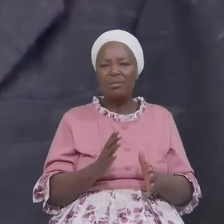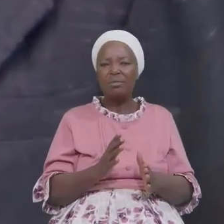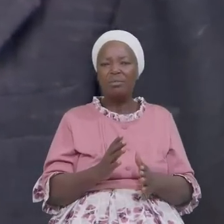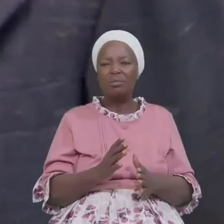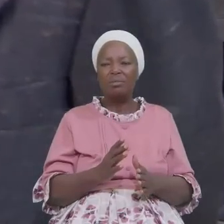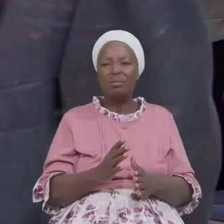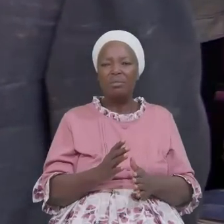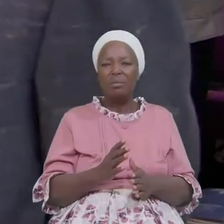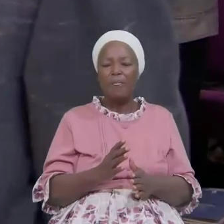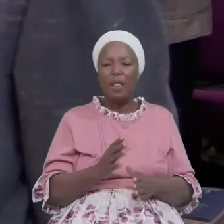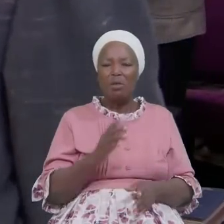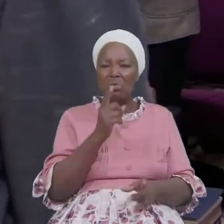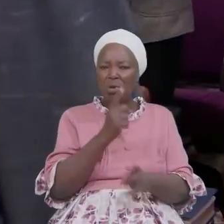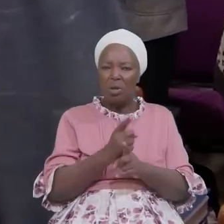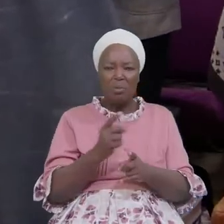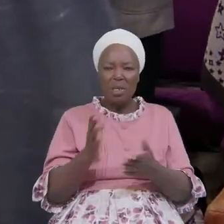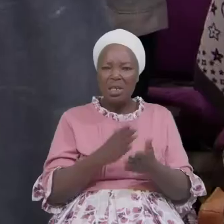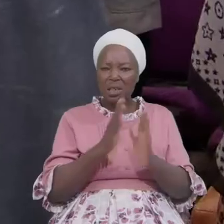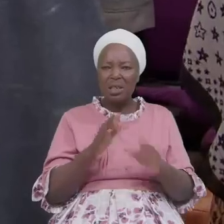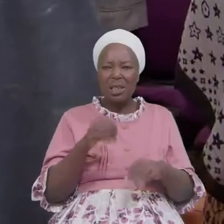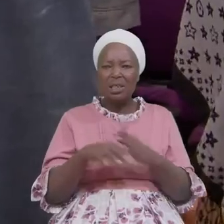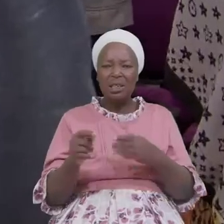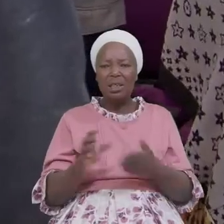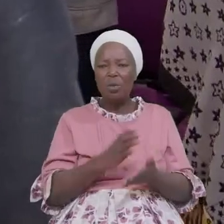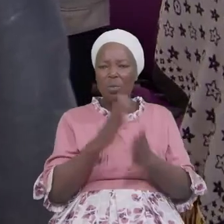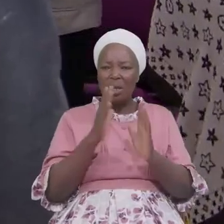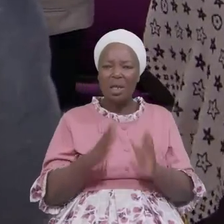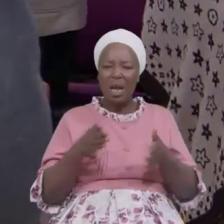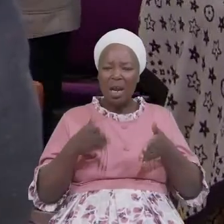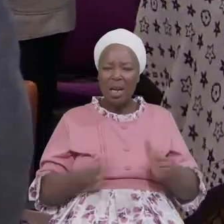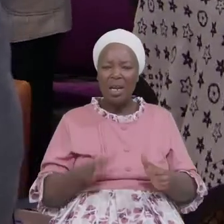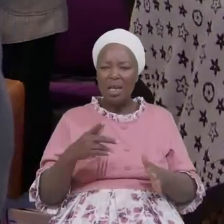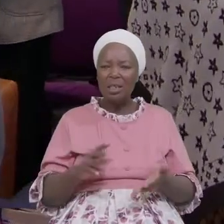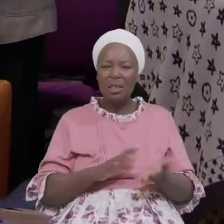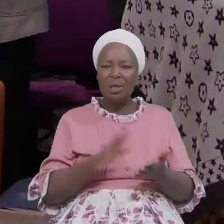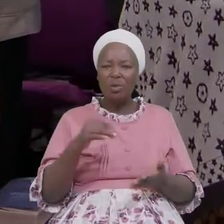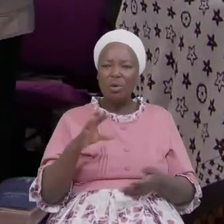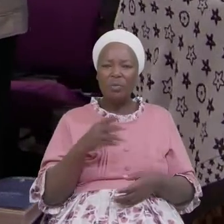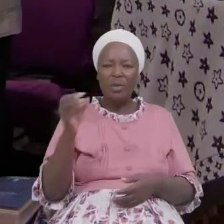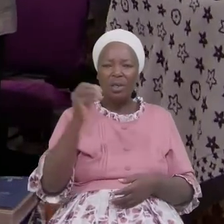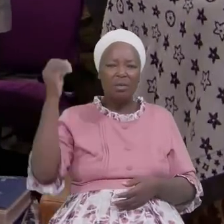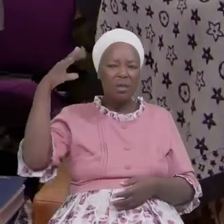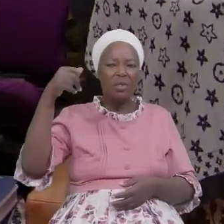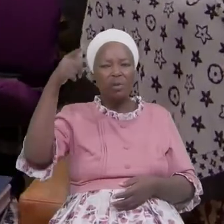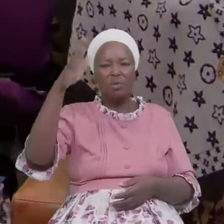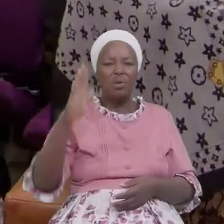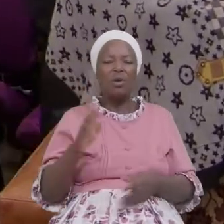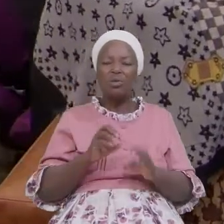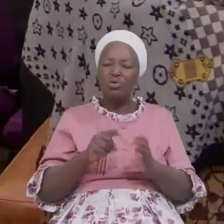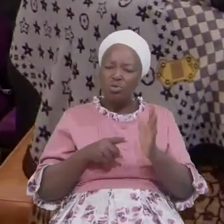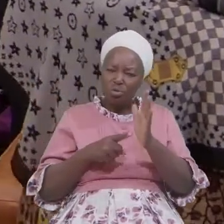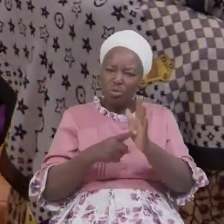in the choir. Let the glory of the grace of God